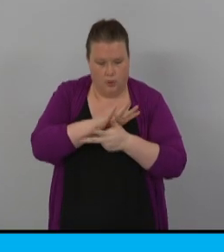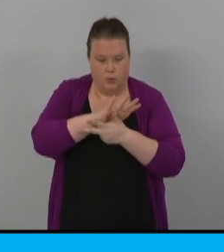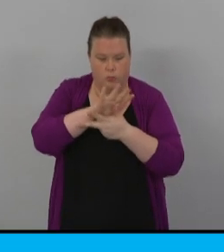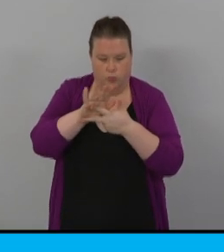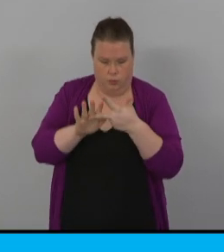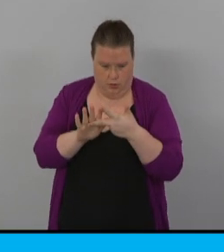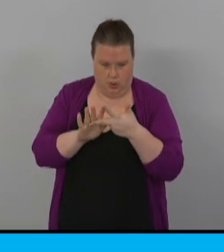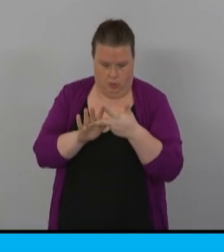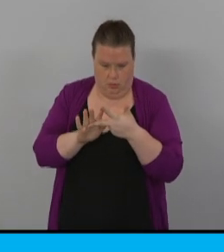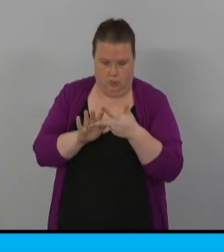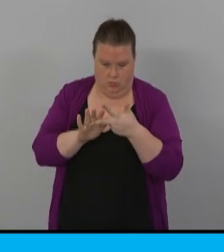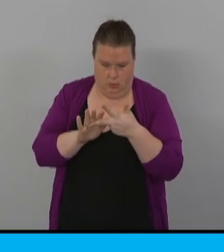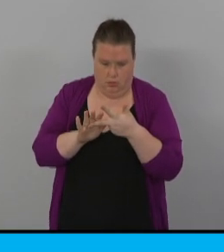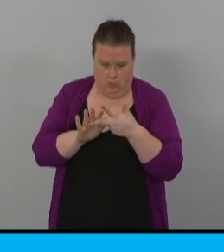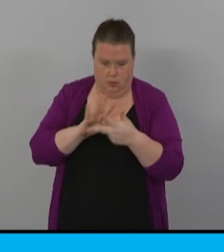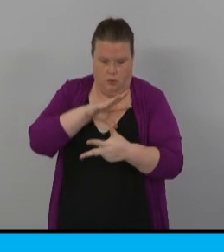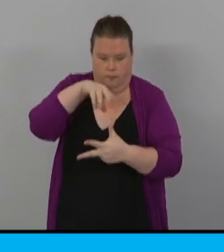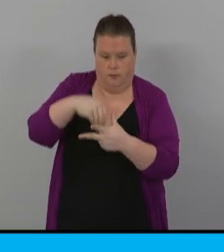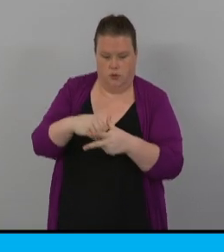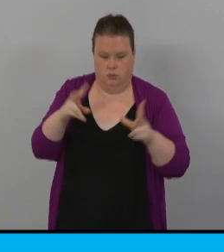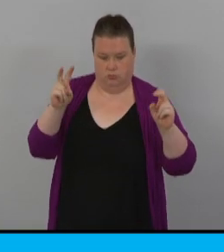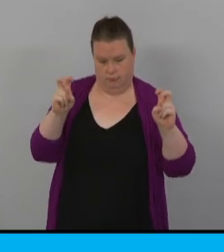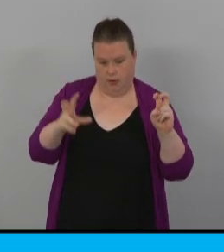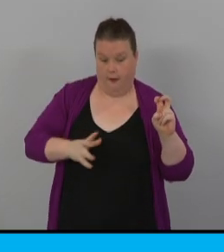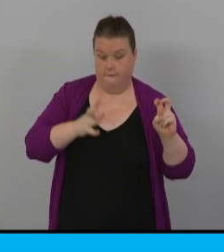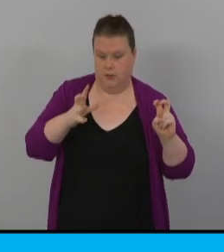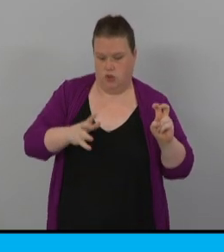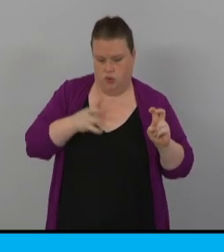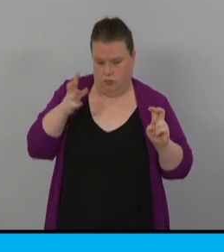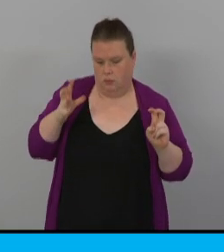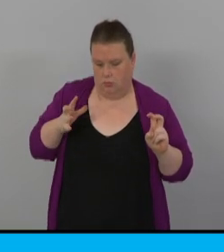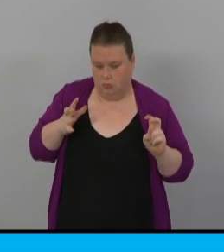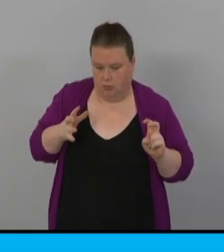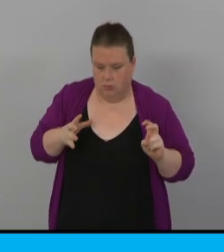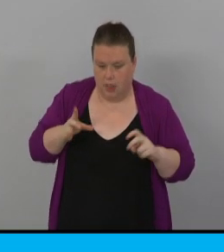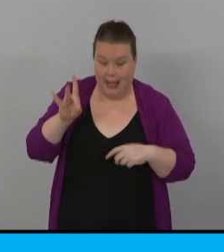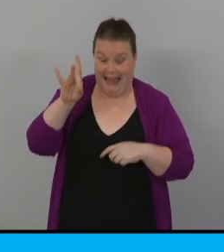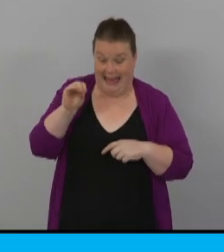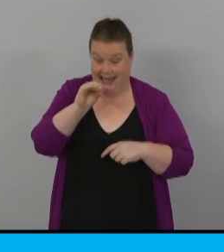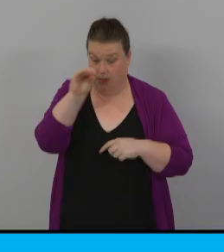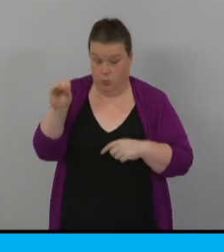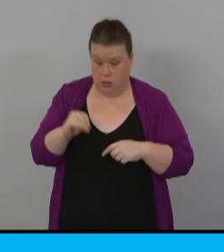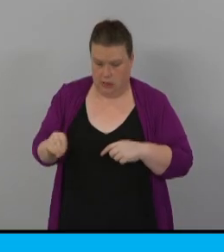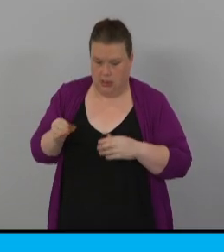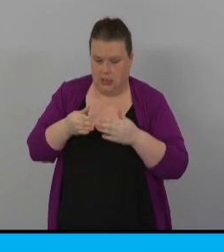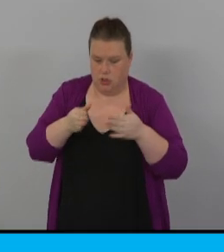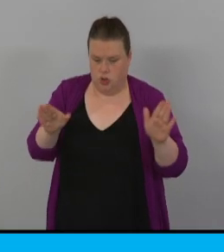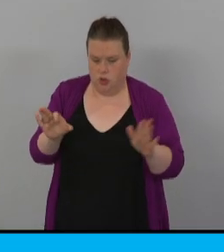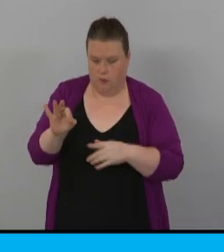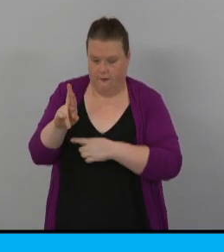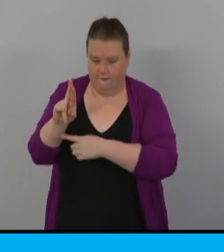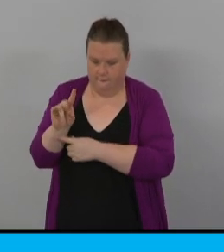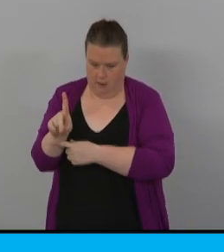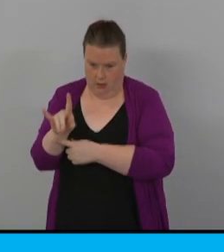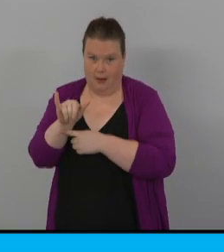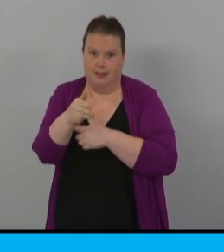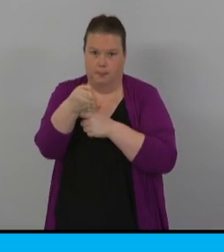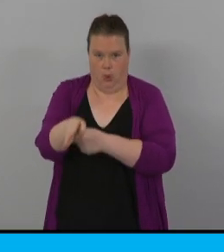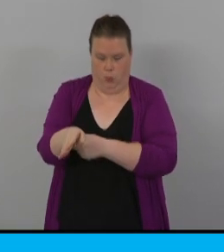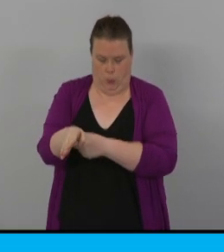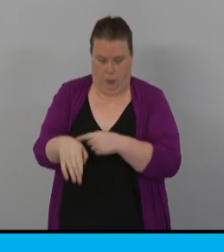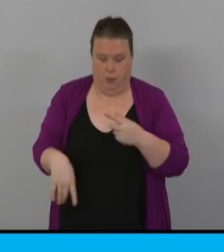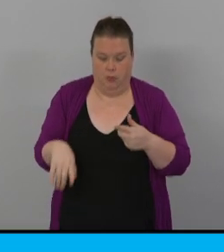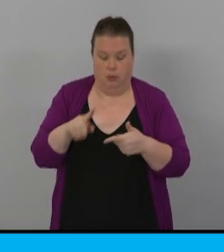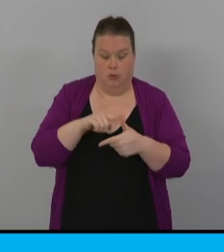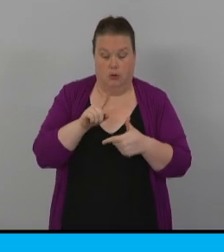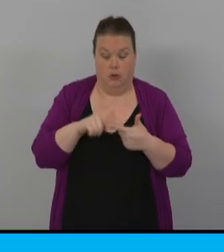of our official budget. It's 80% of our official budget. In green there, you see our debt service fund,